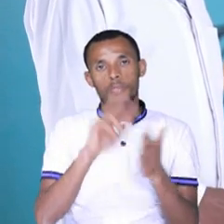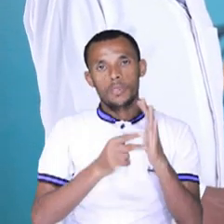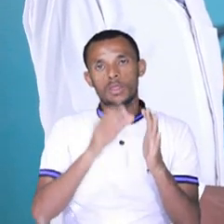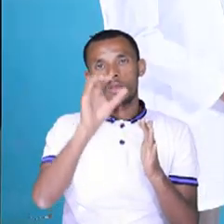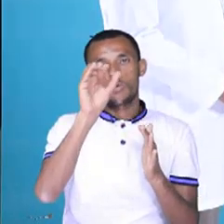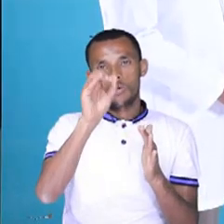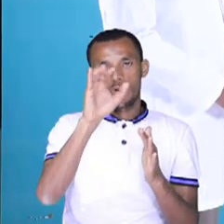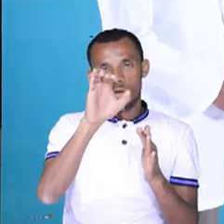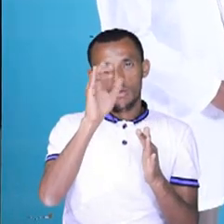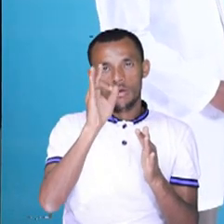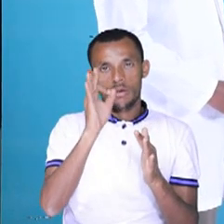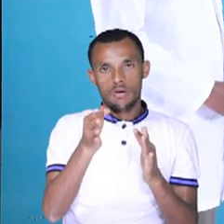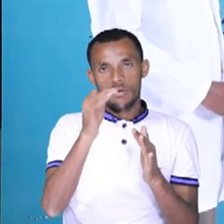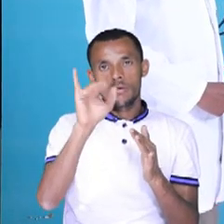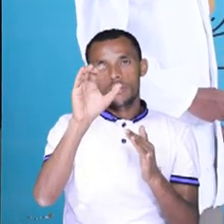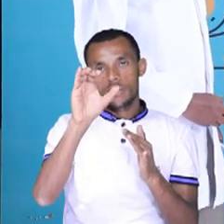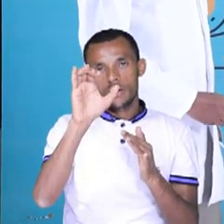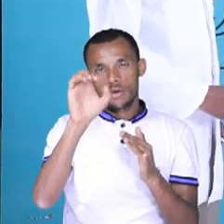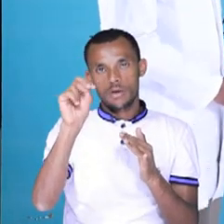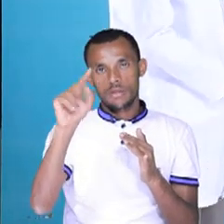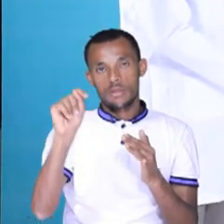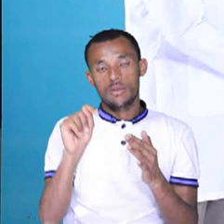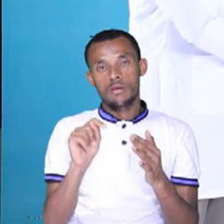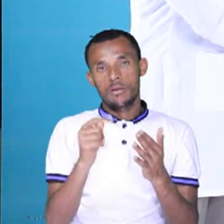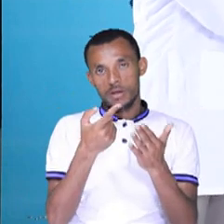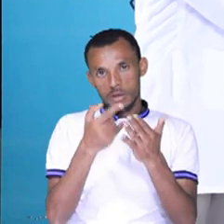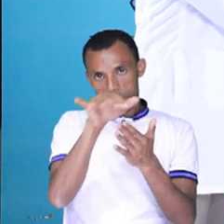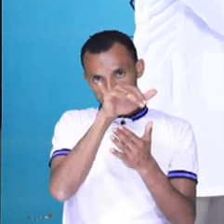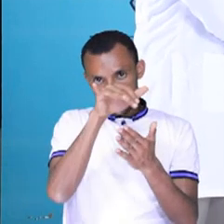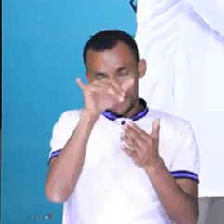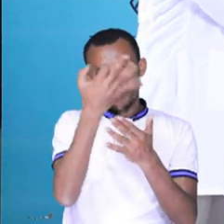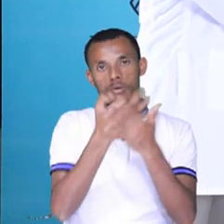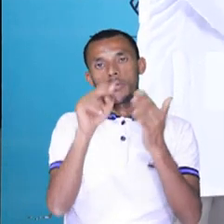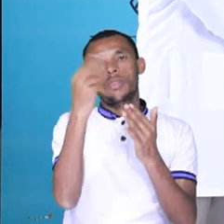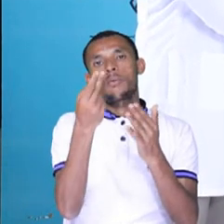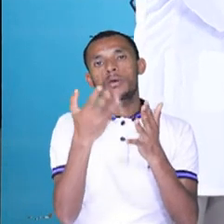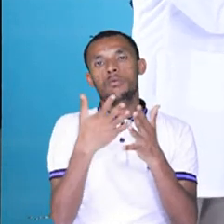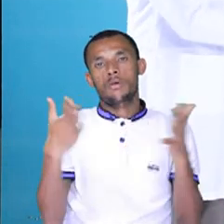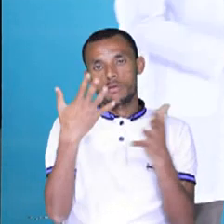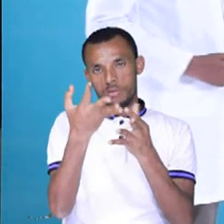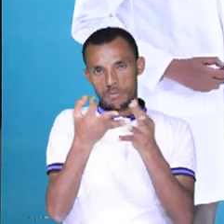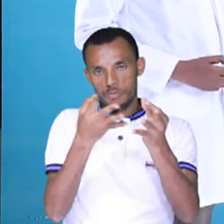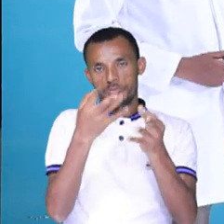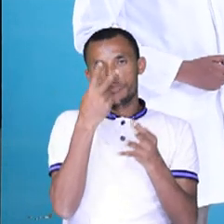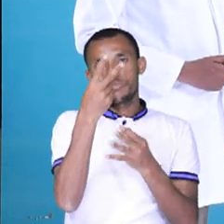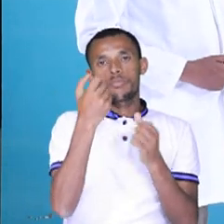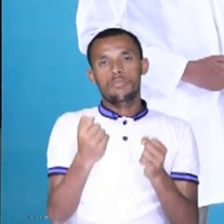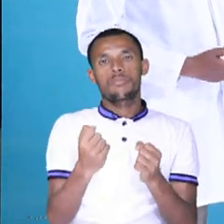I think using the same formula, you can find the expanded form of this expression.